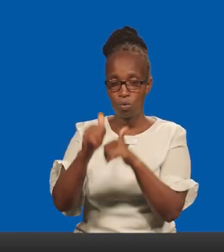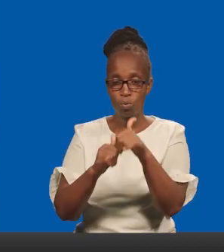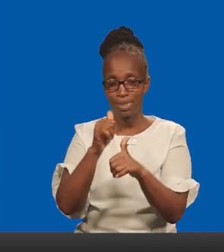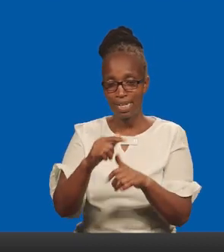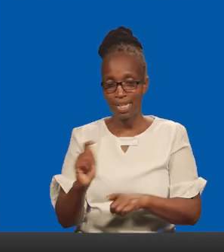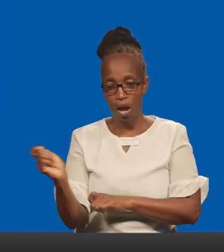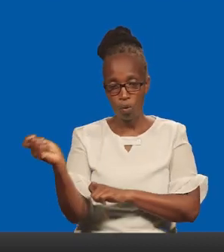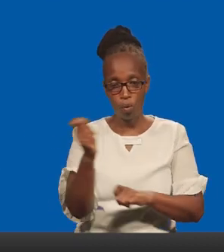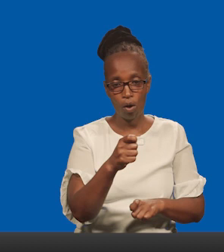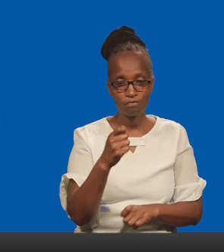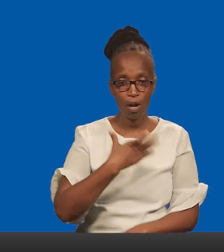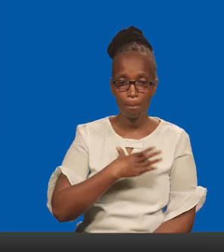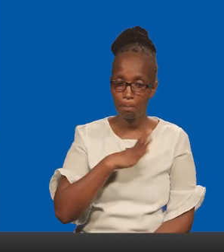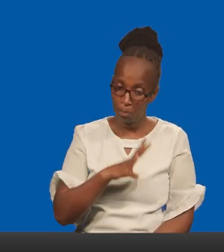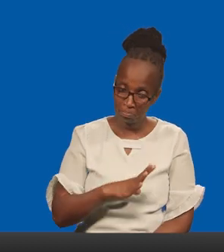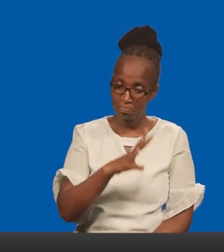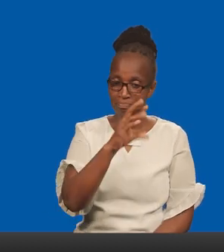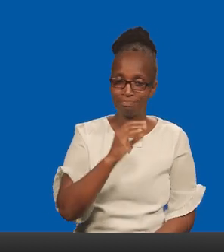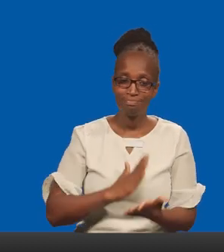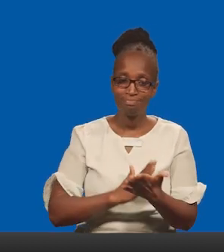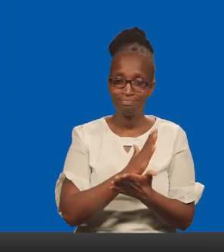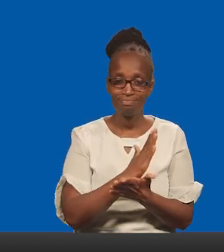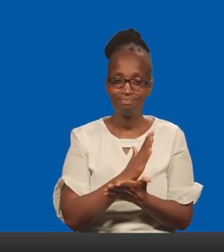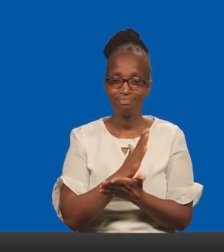as the challenges a golfer goes through